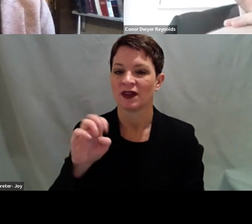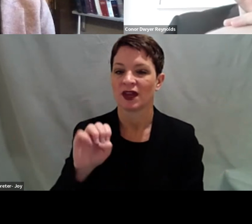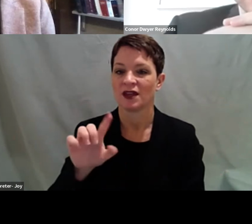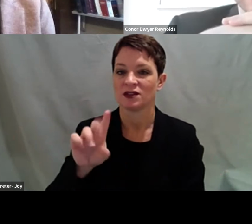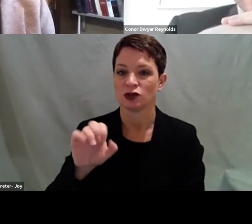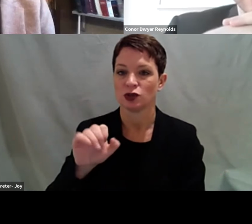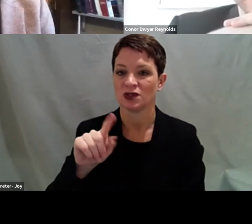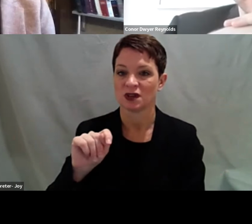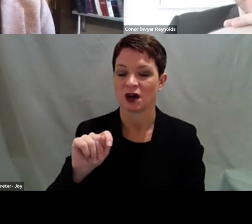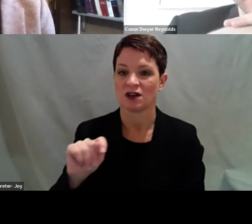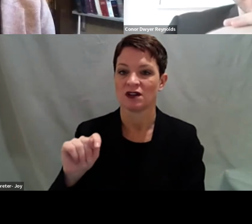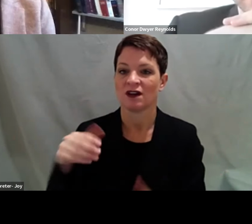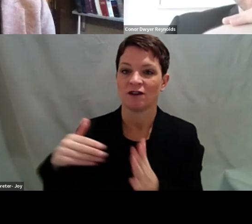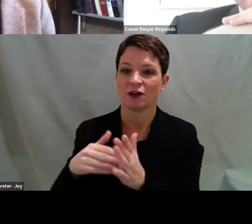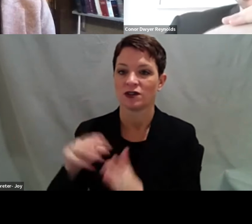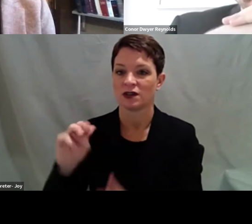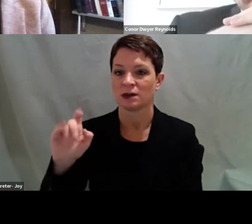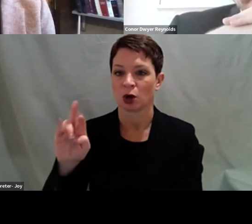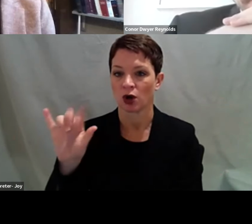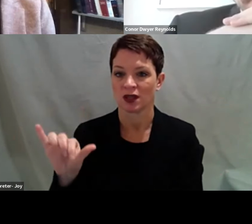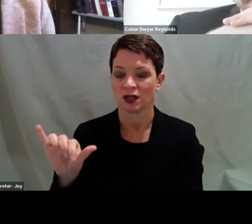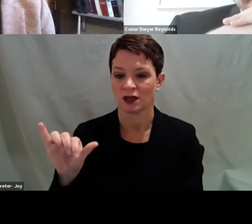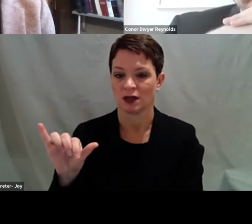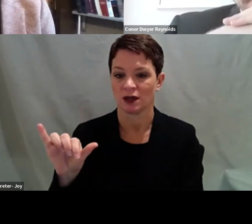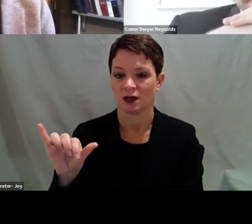versus McCarthy.